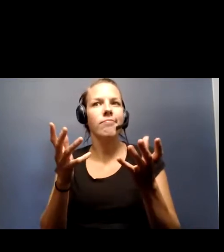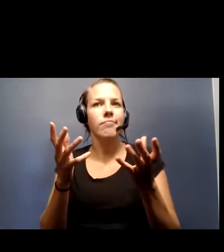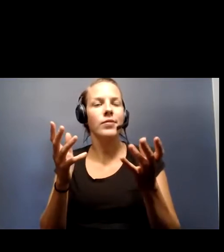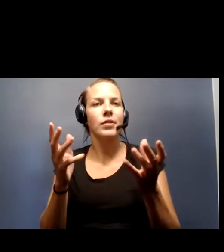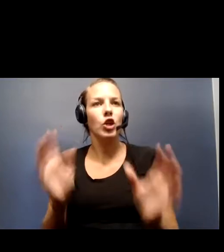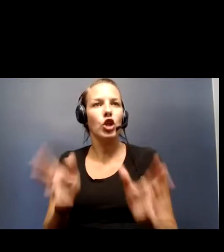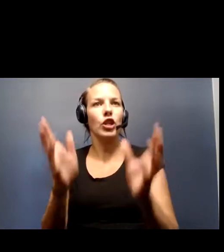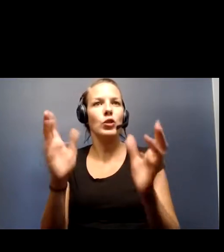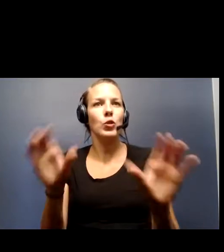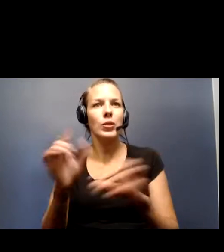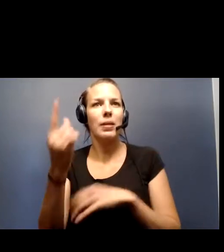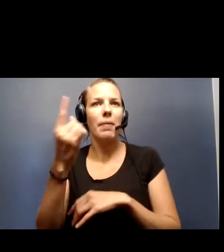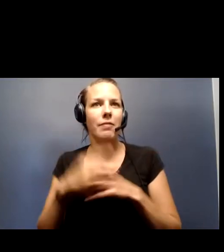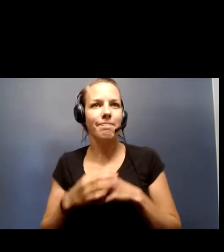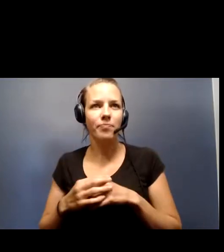some of these things.